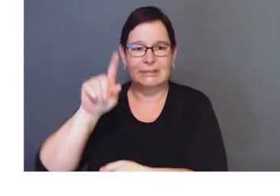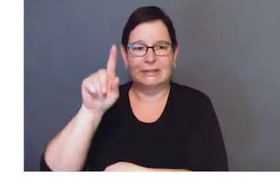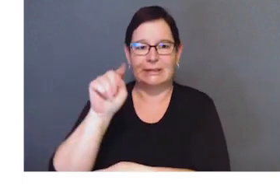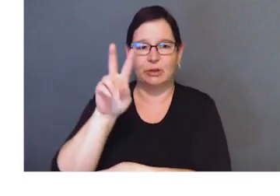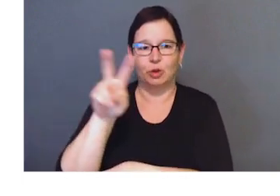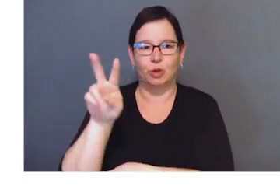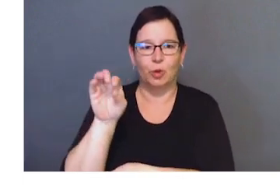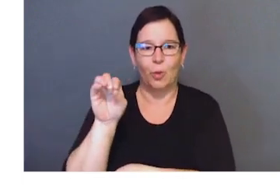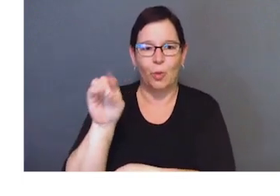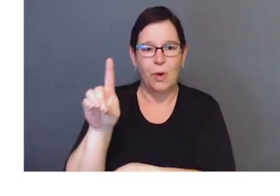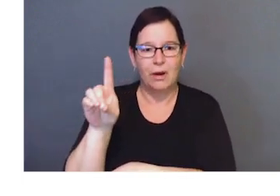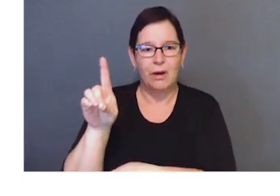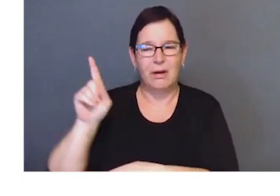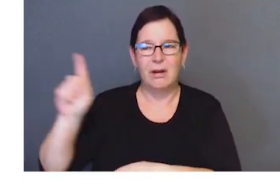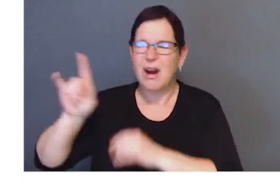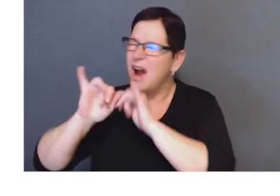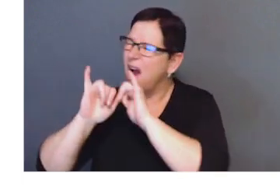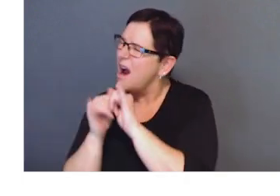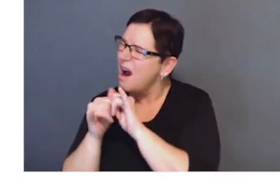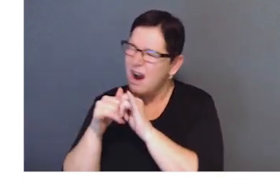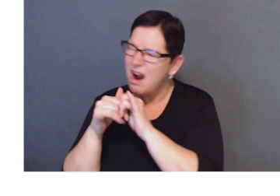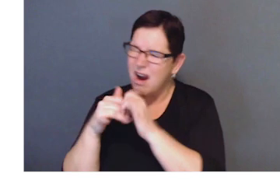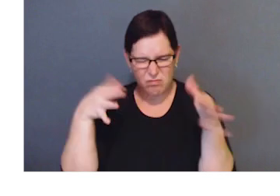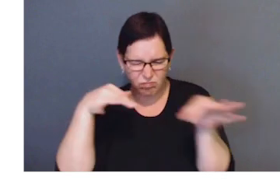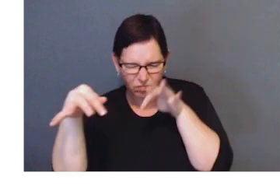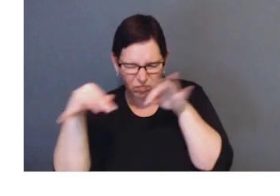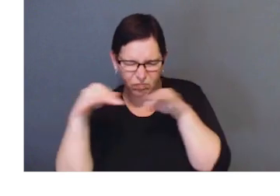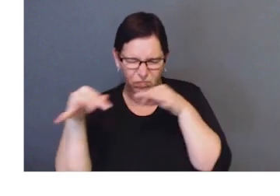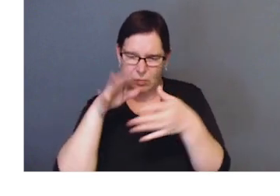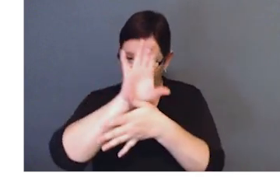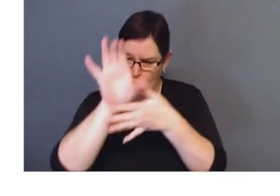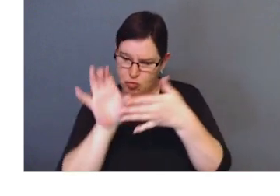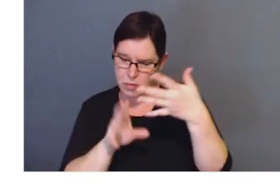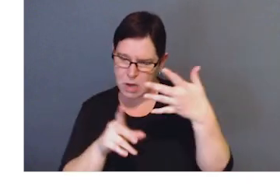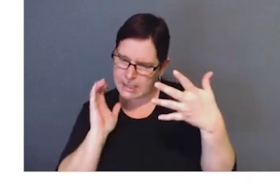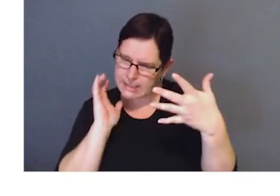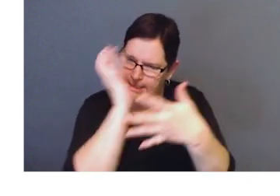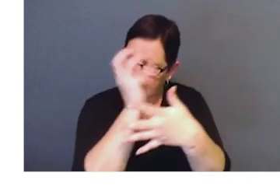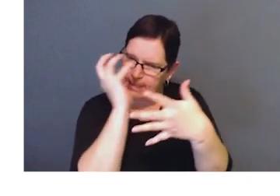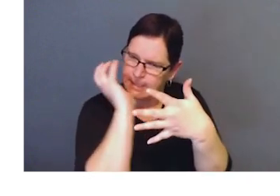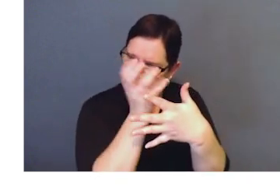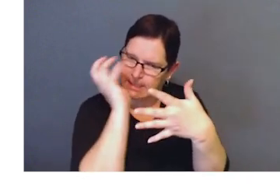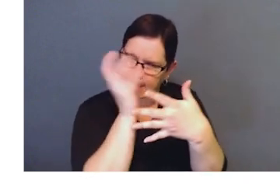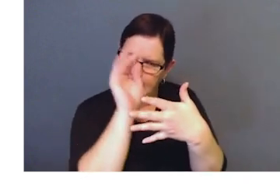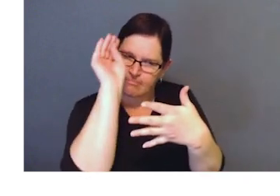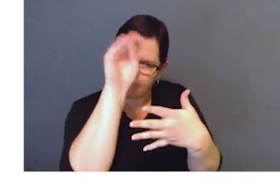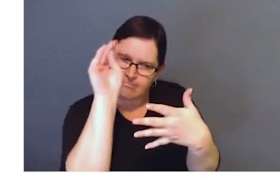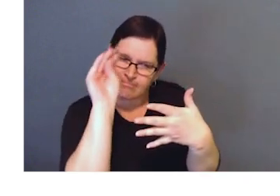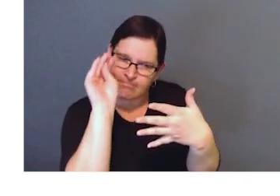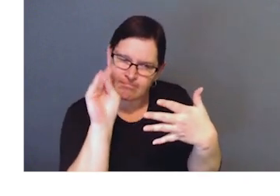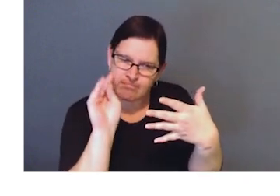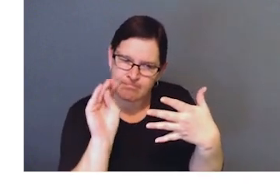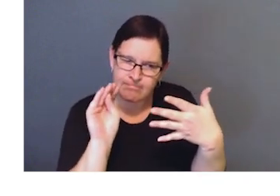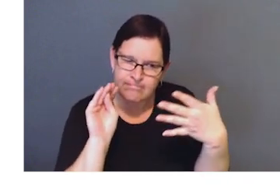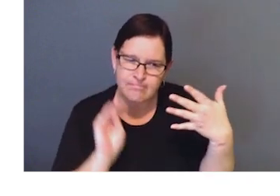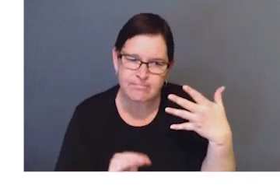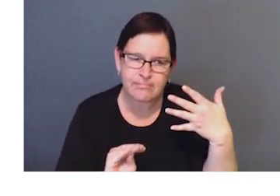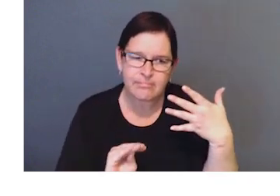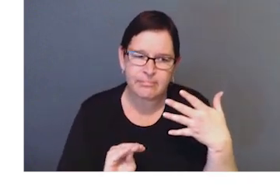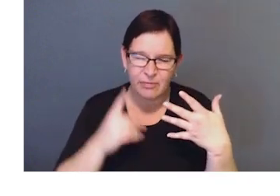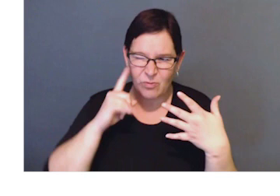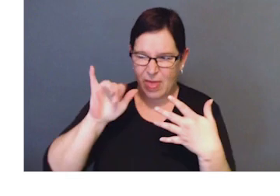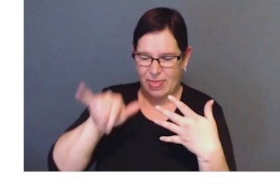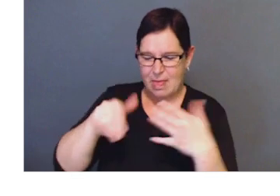T2201 must show how you met the criteria that applies for these years. For